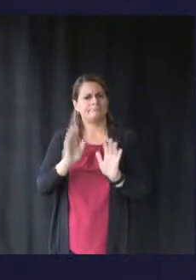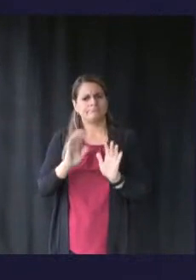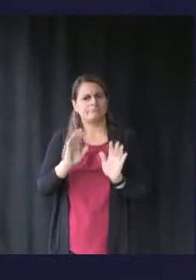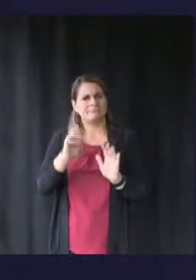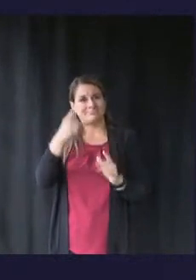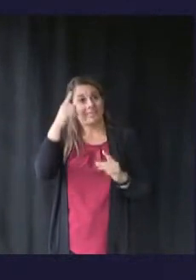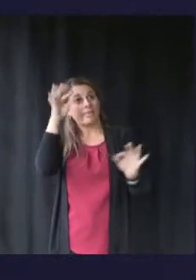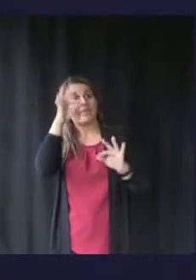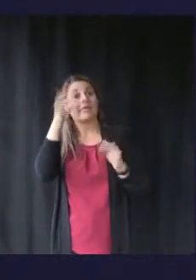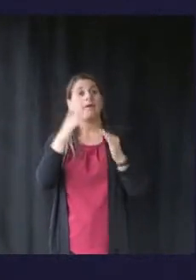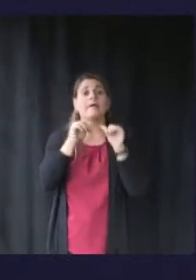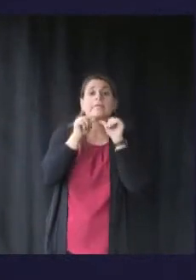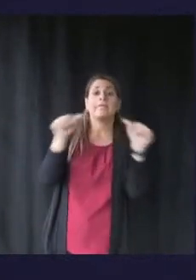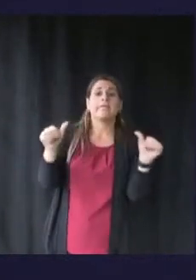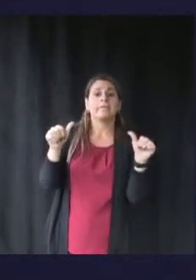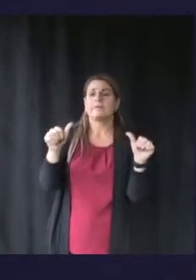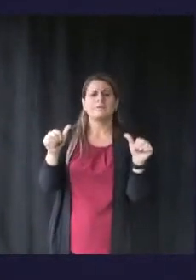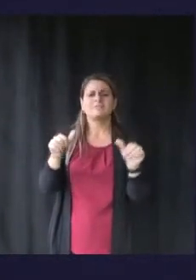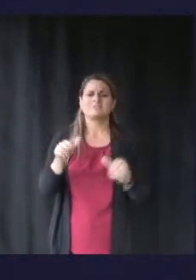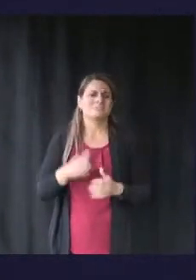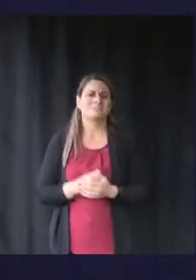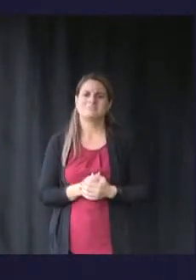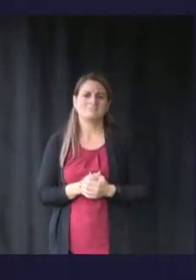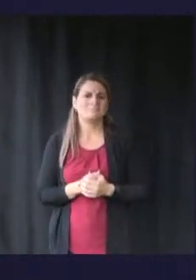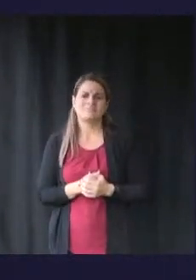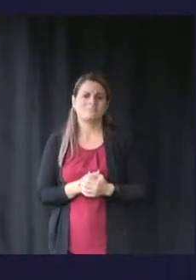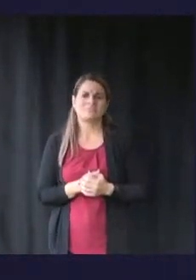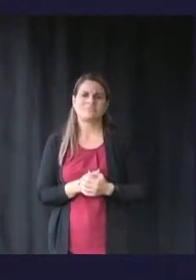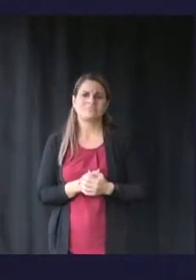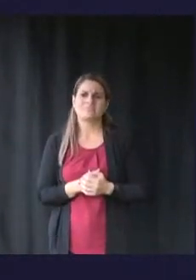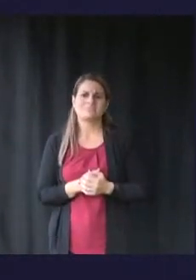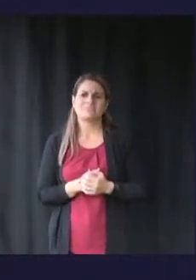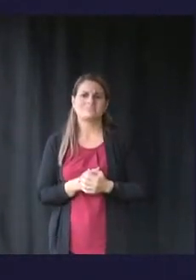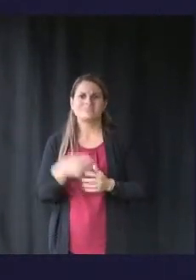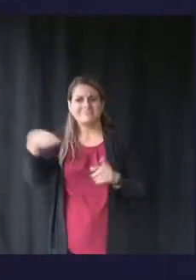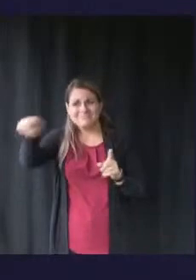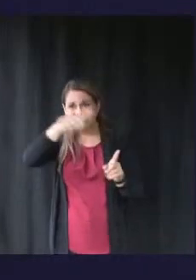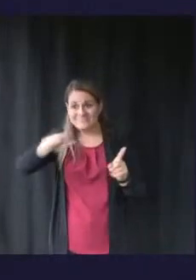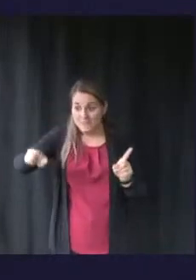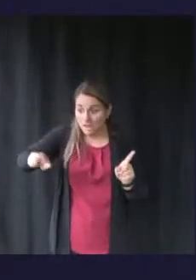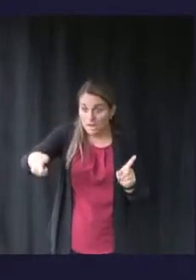Because they weren't turning on the gas valve, they had no responsibility.